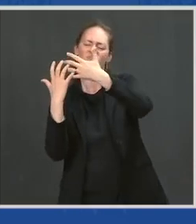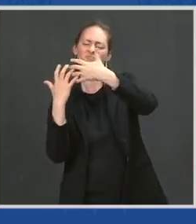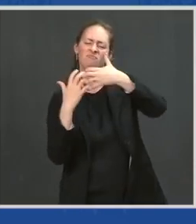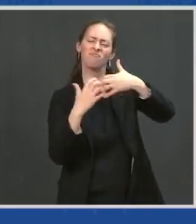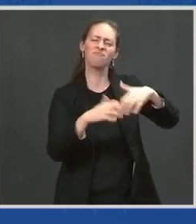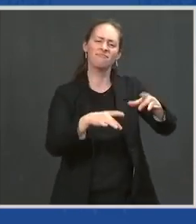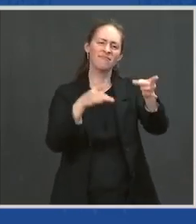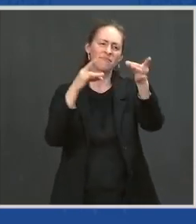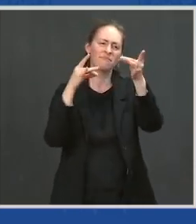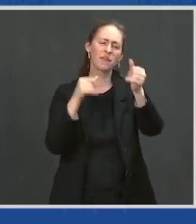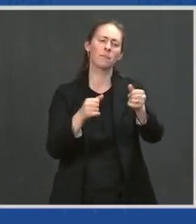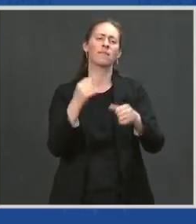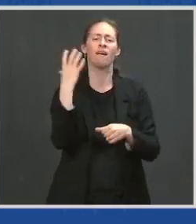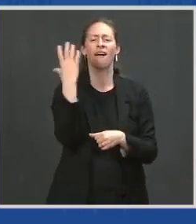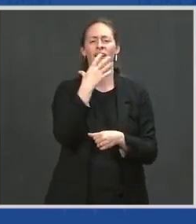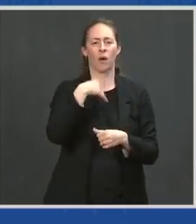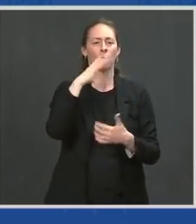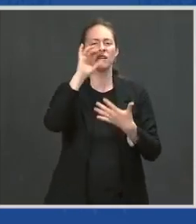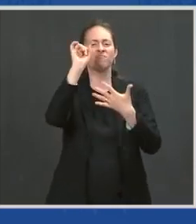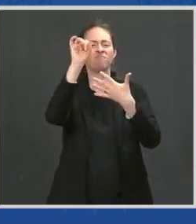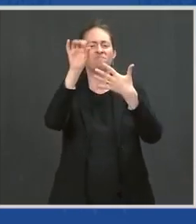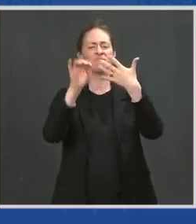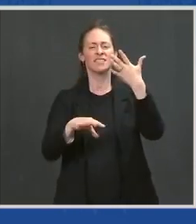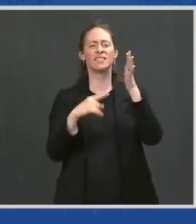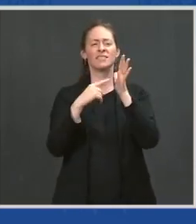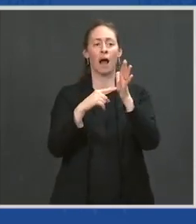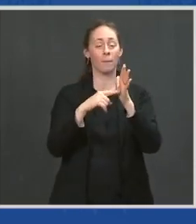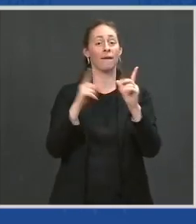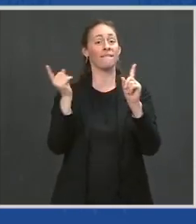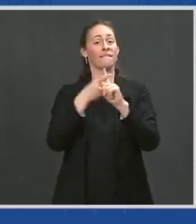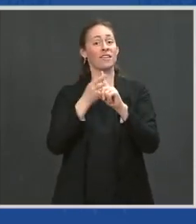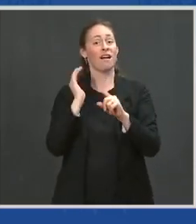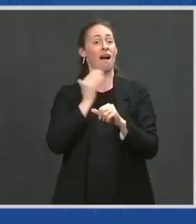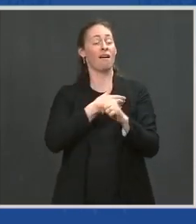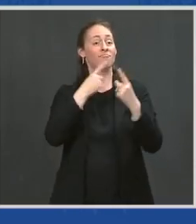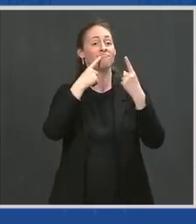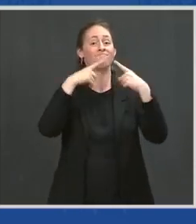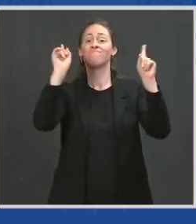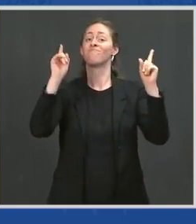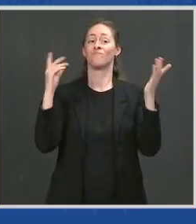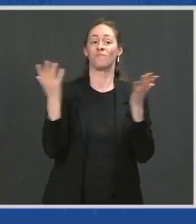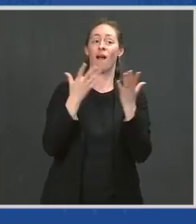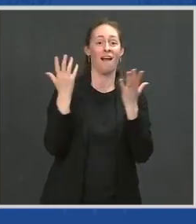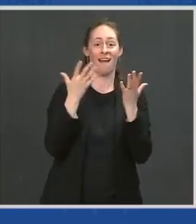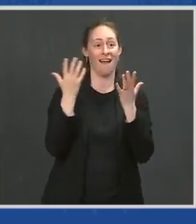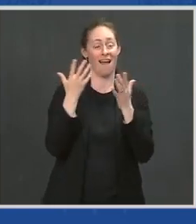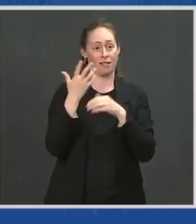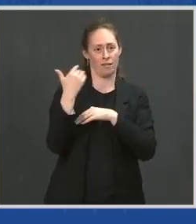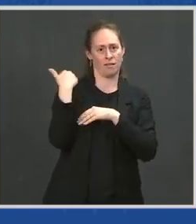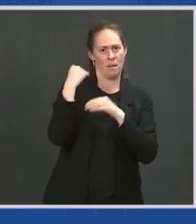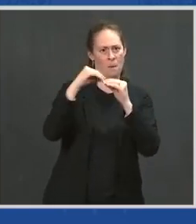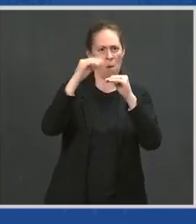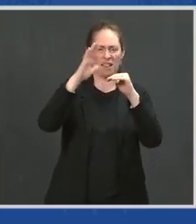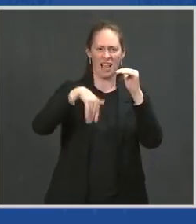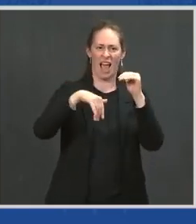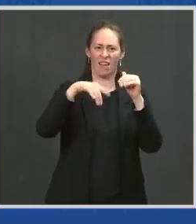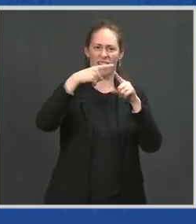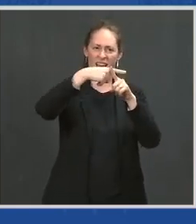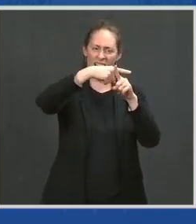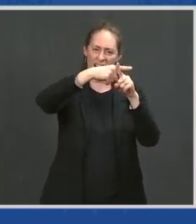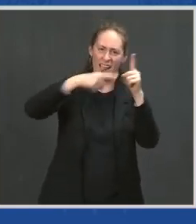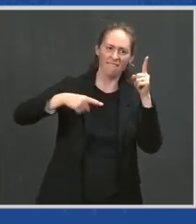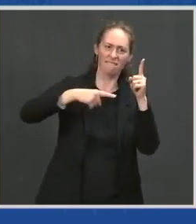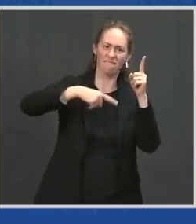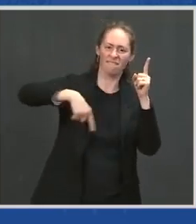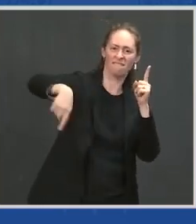few achievements. First, as of this past Sunday, more than 50% of adult Americans have had at least